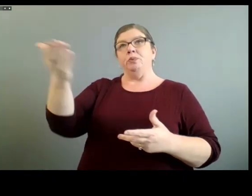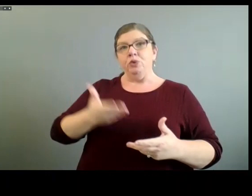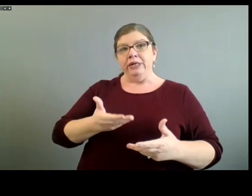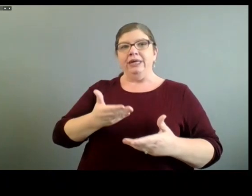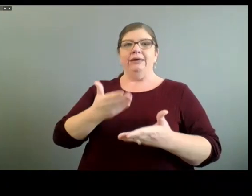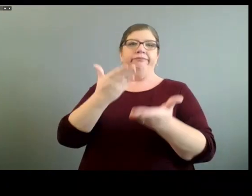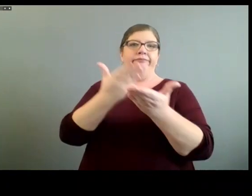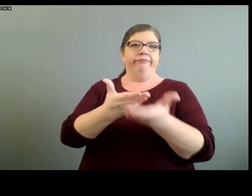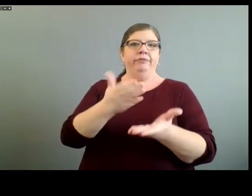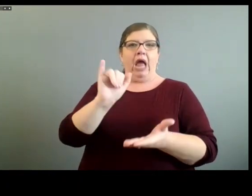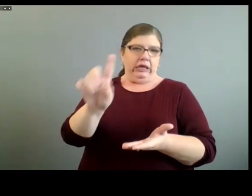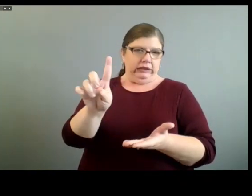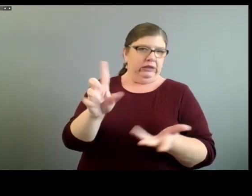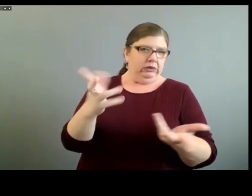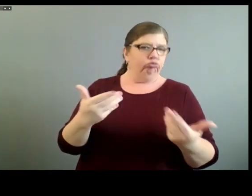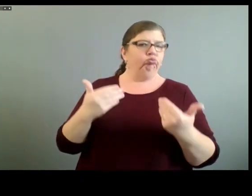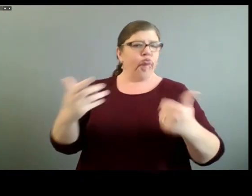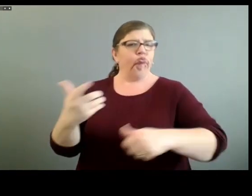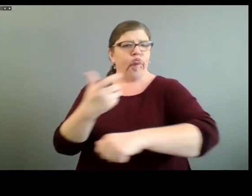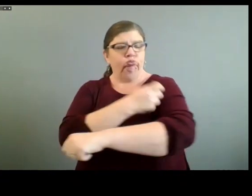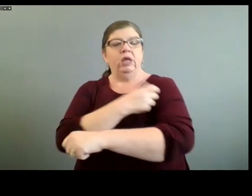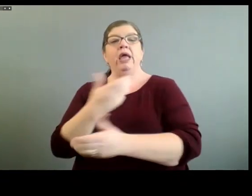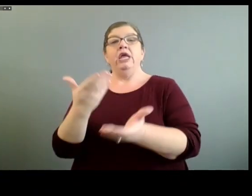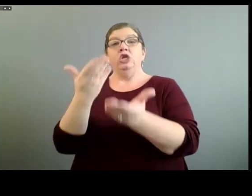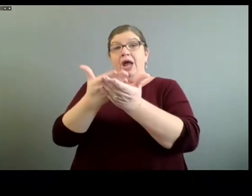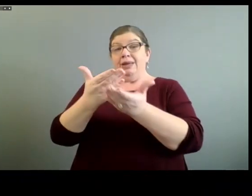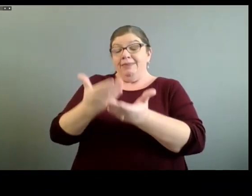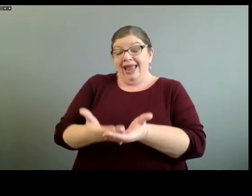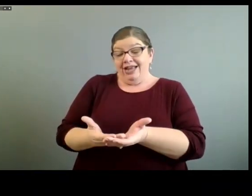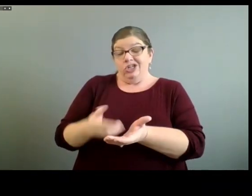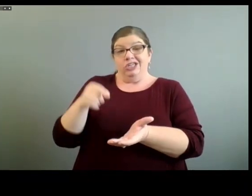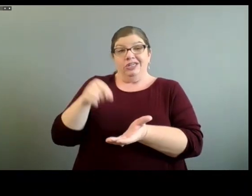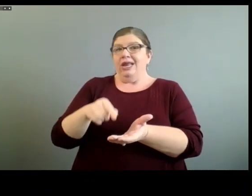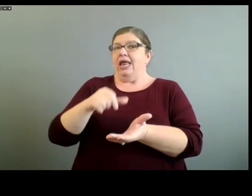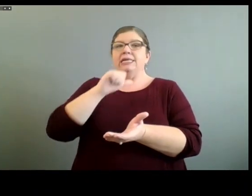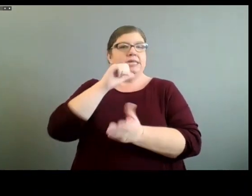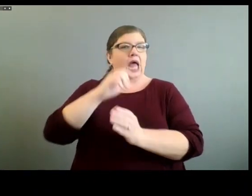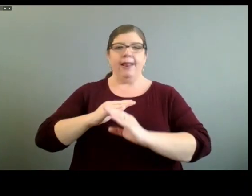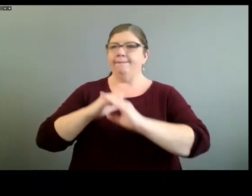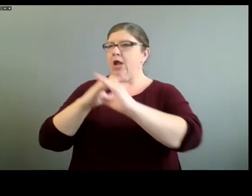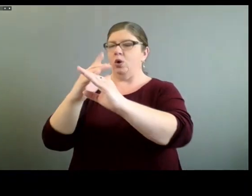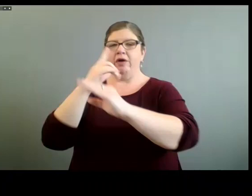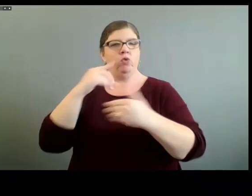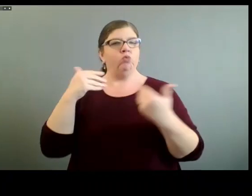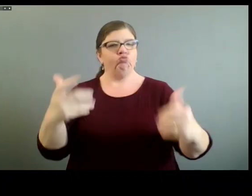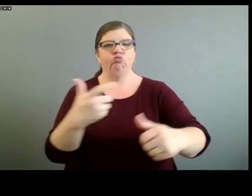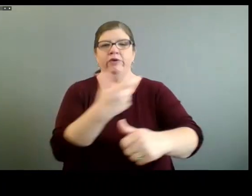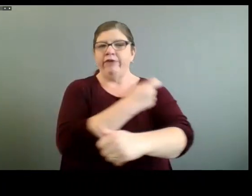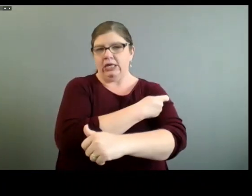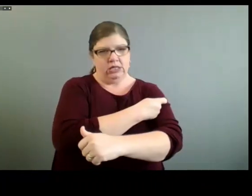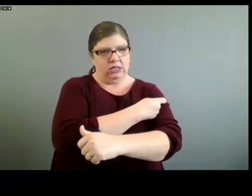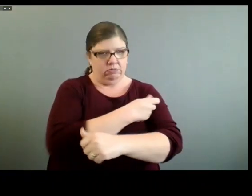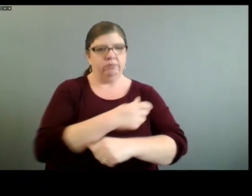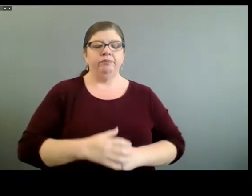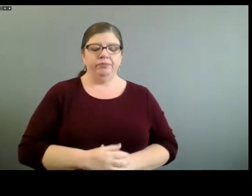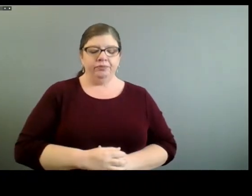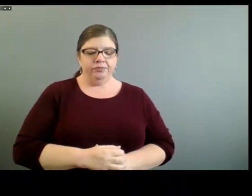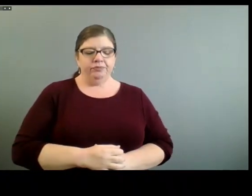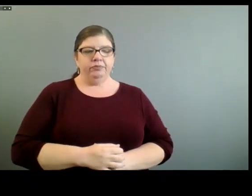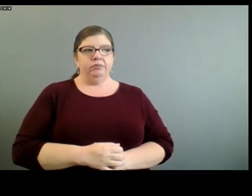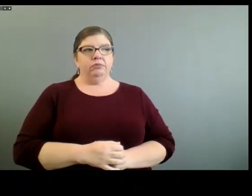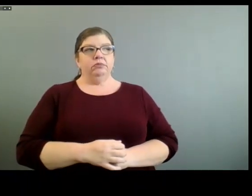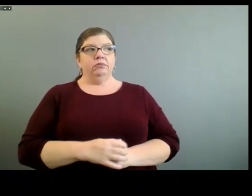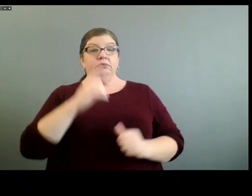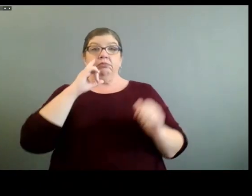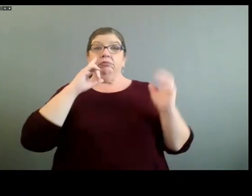of identification. Documentation will not be a barrier to vaccination. Ideally, we would have